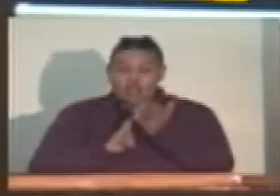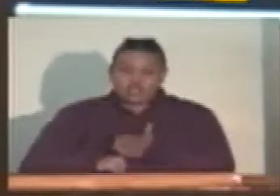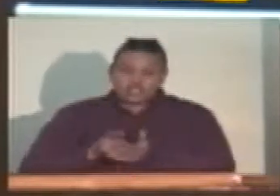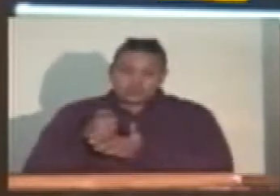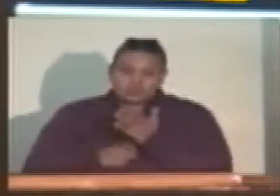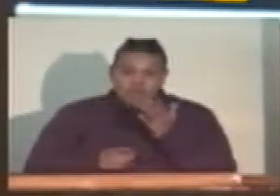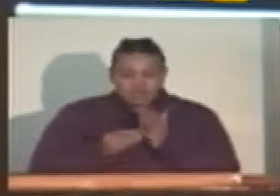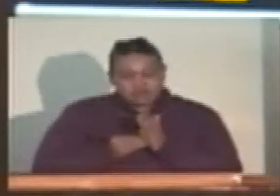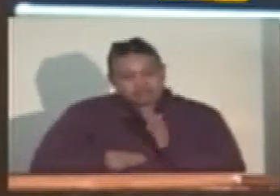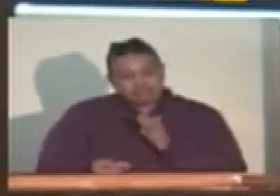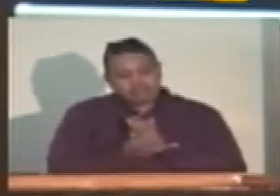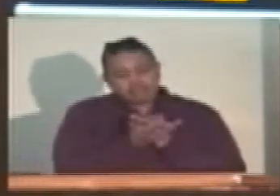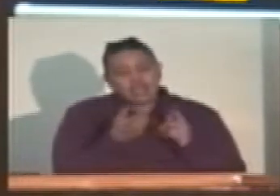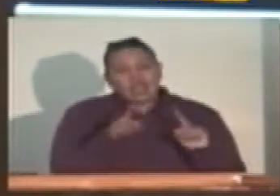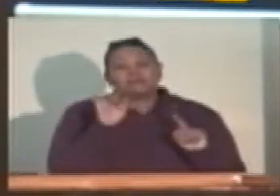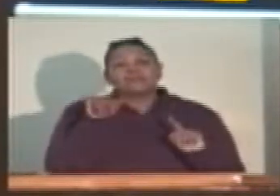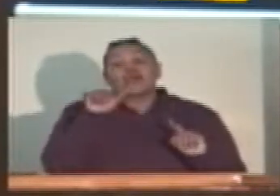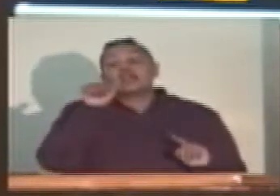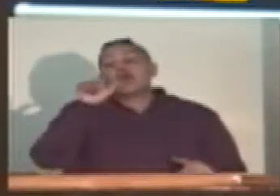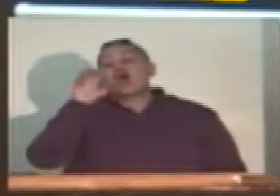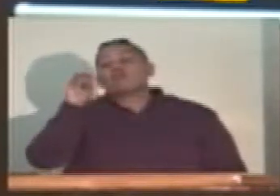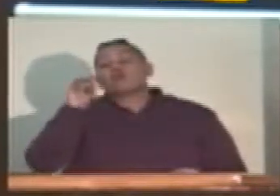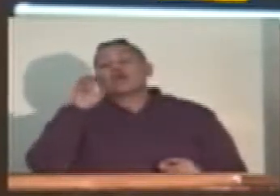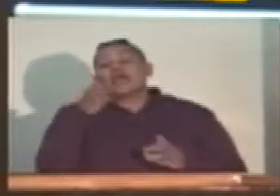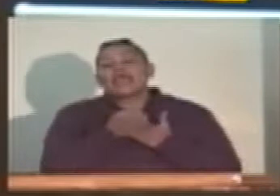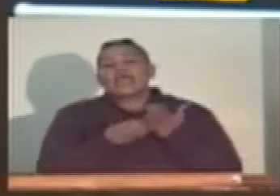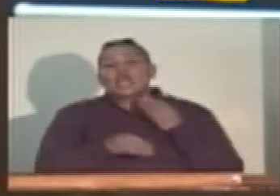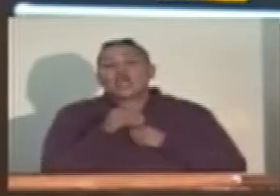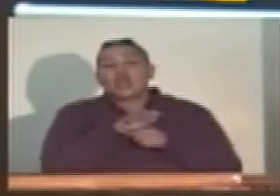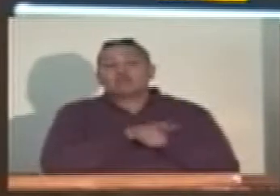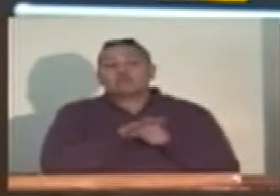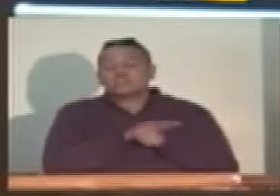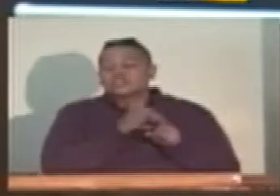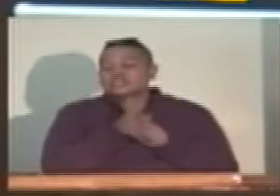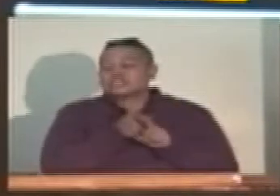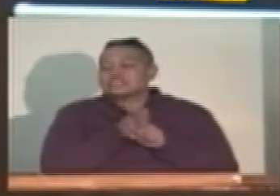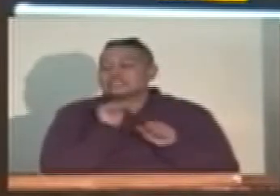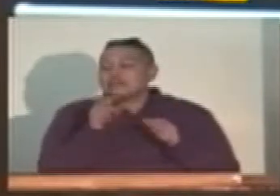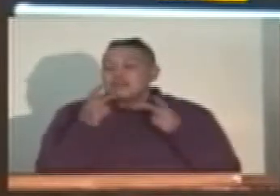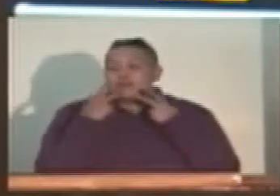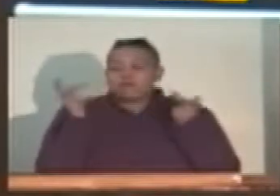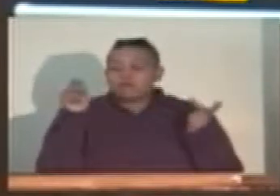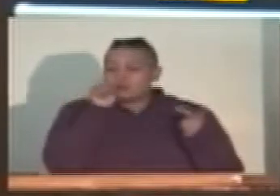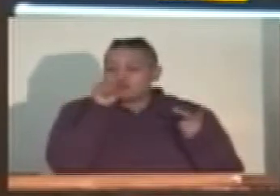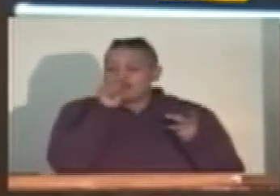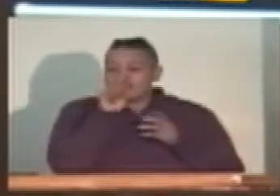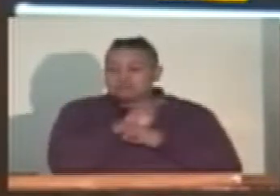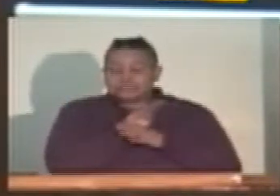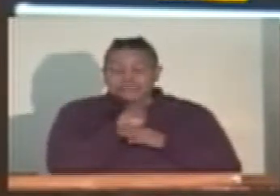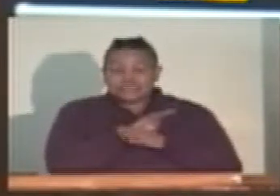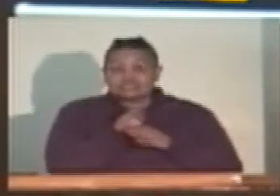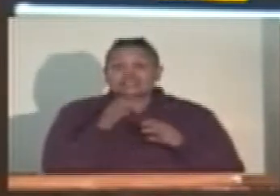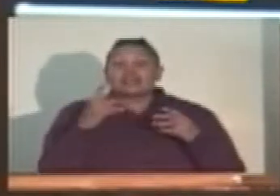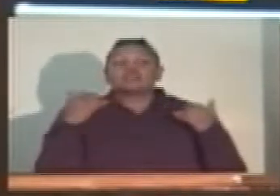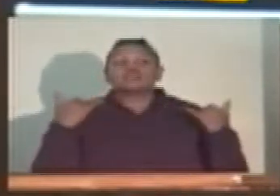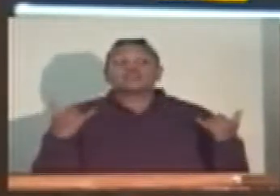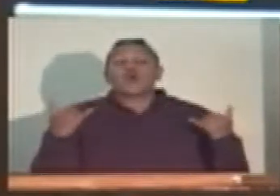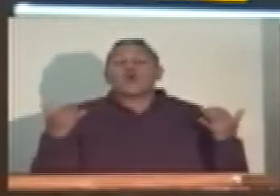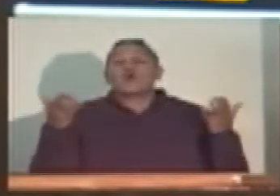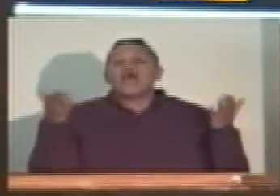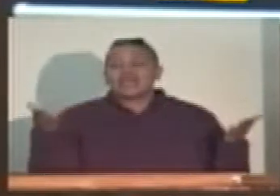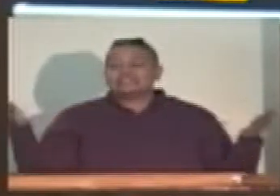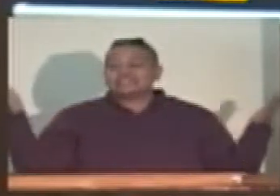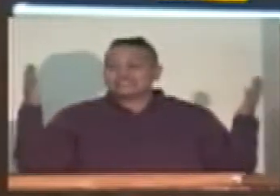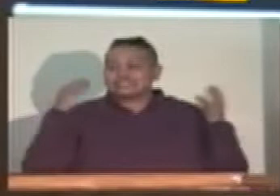price. This agro-economic zone may be a public-private enterprise as now